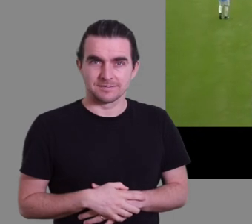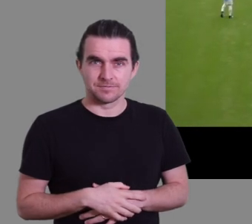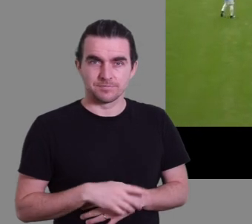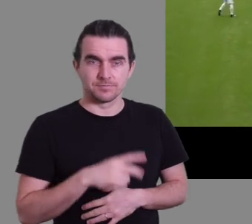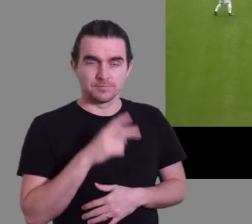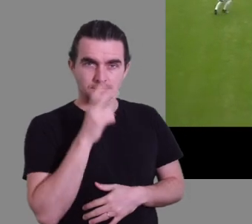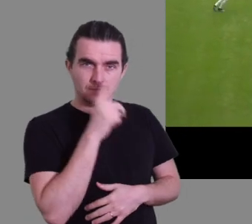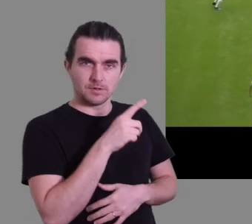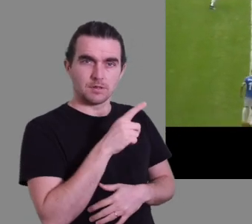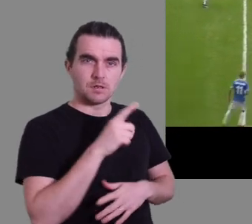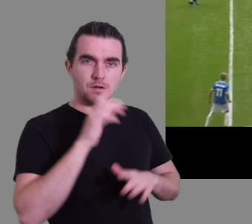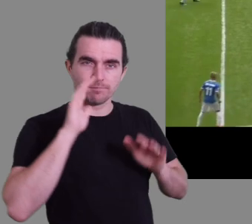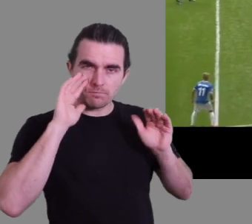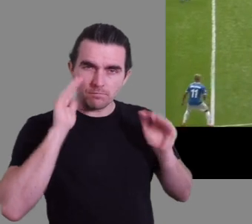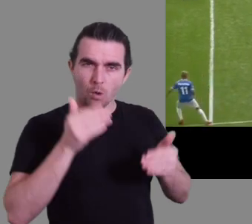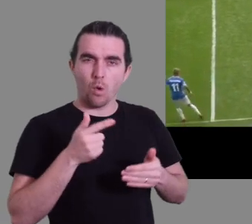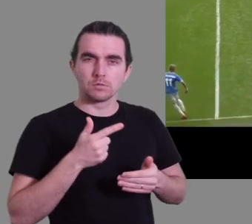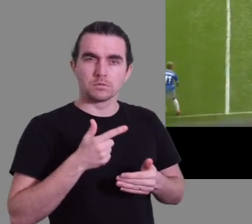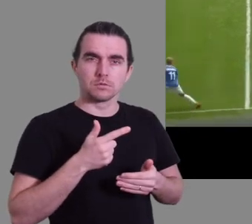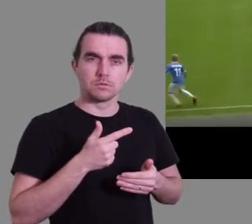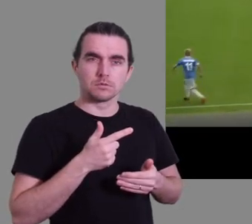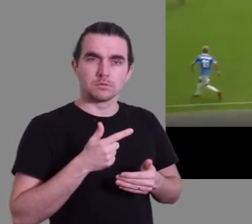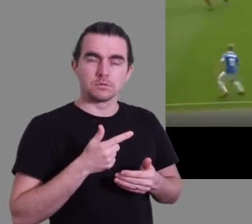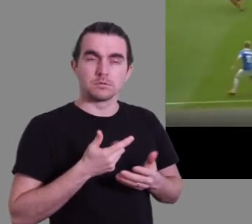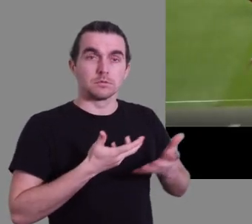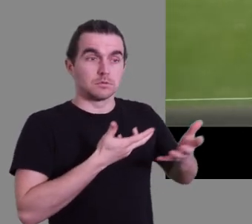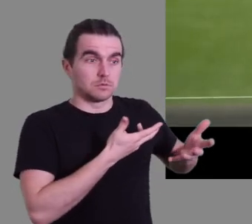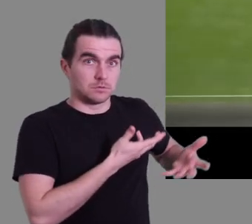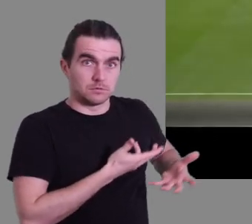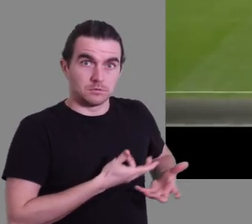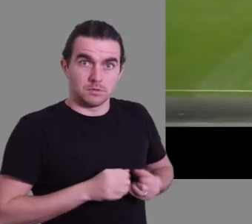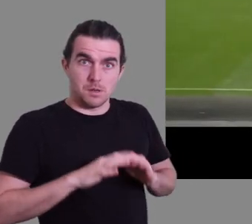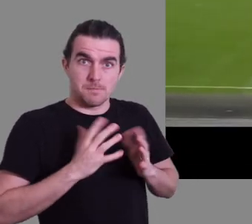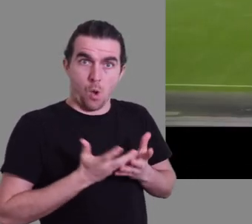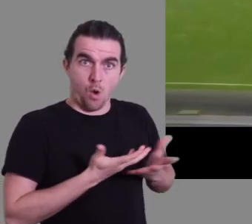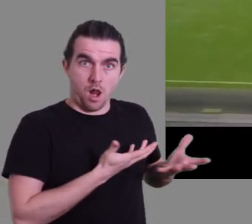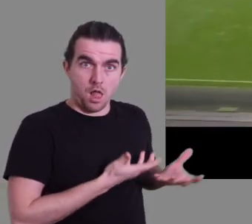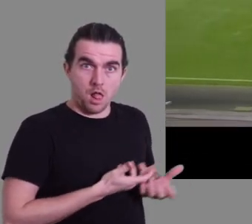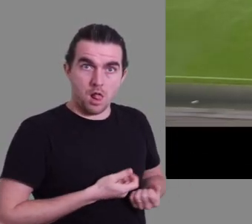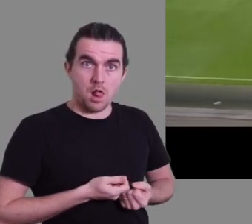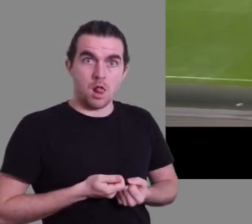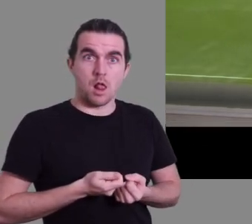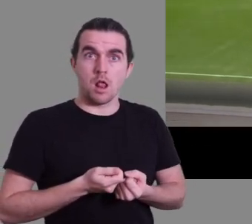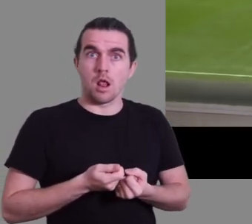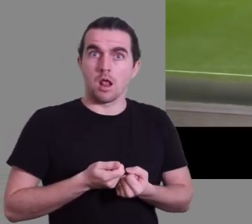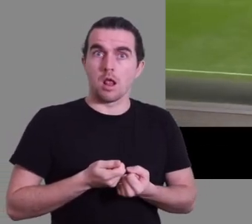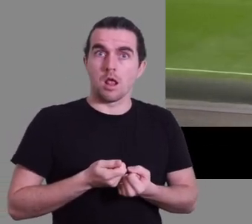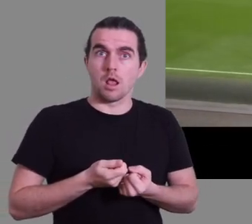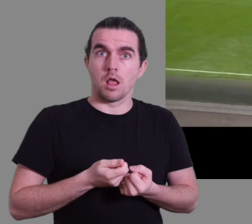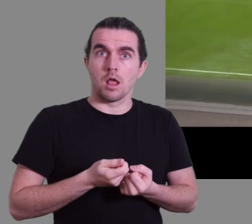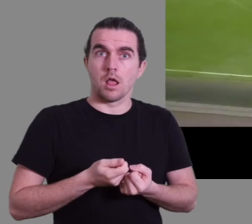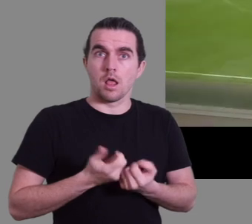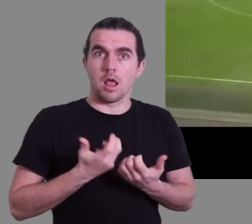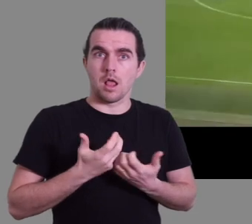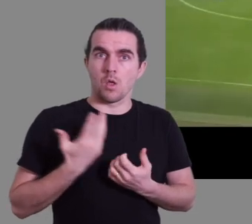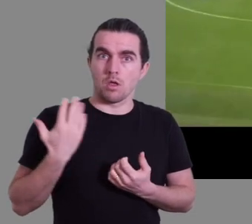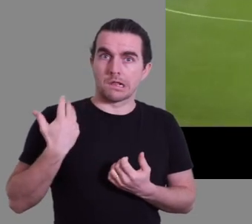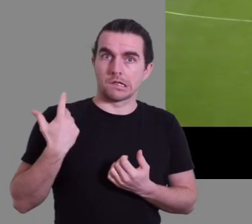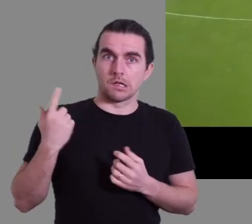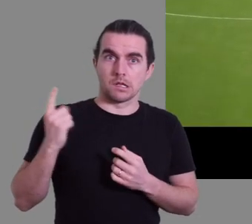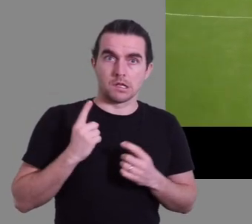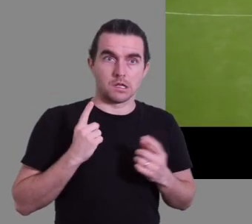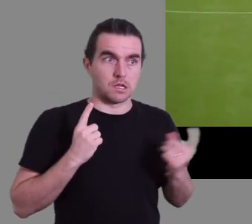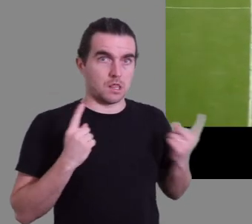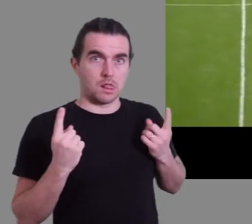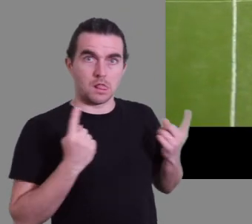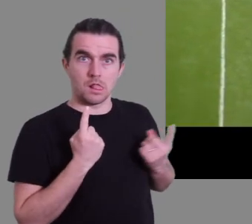Just see how he's focused on. So you see his position relative to his man, and that man's sort of leading him. He's